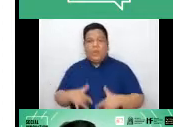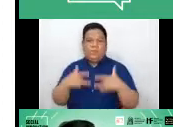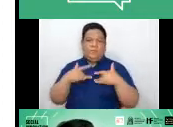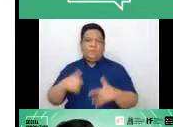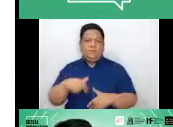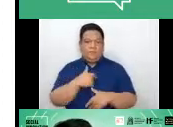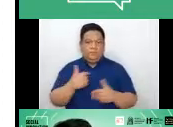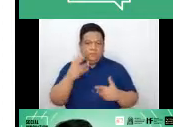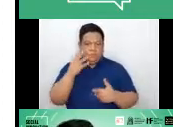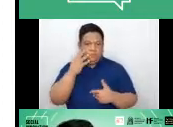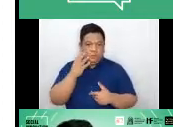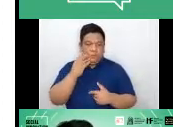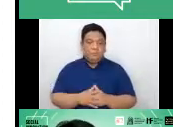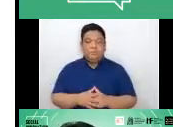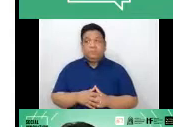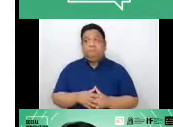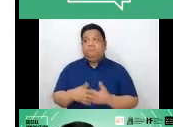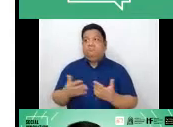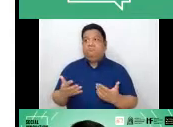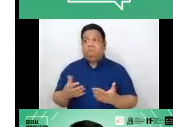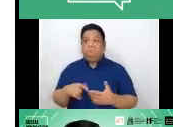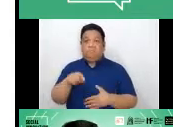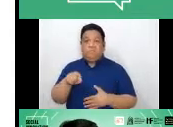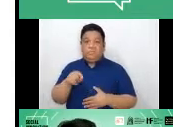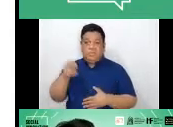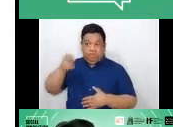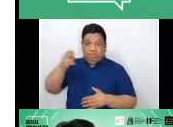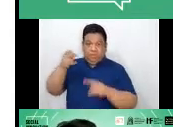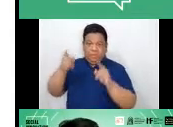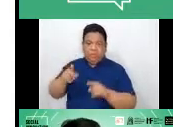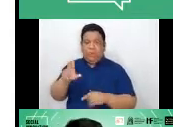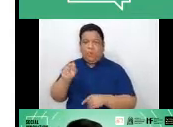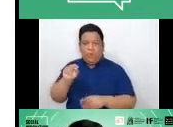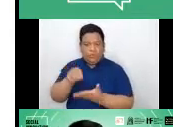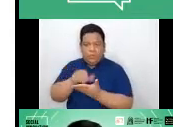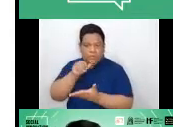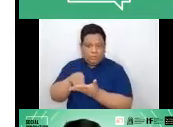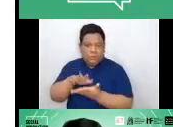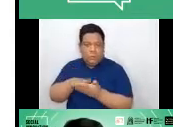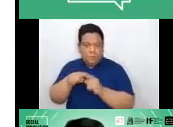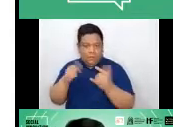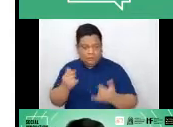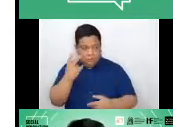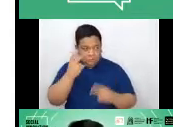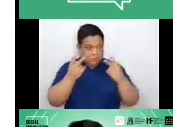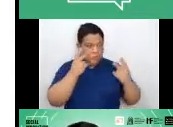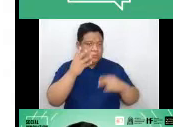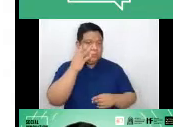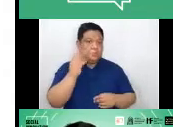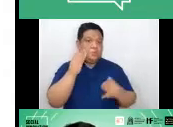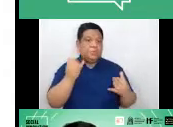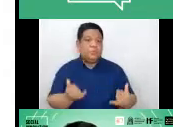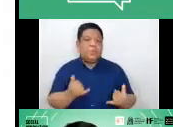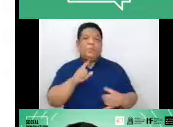not a it's not a textbook historical event. It's something that we're living in if you look around and experience today, which is why it's very important